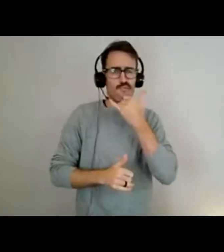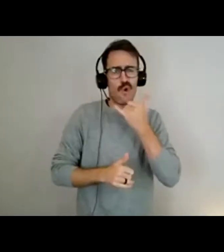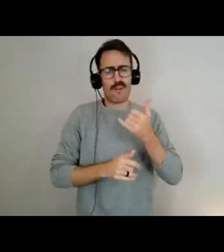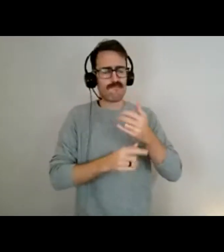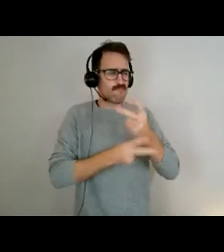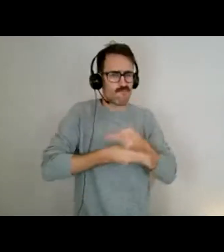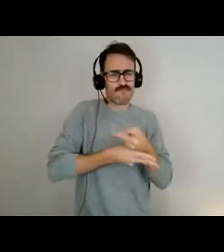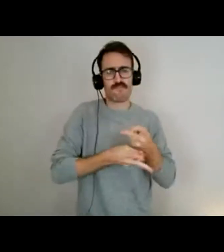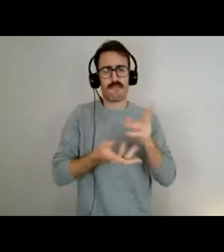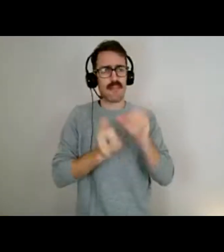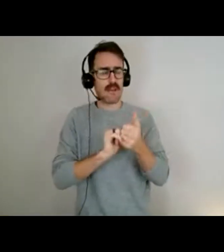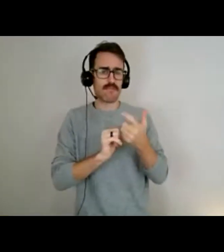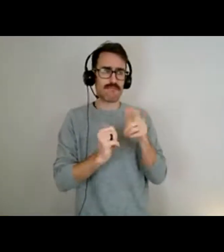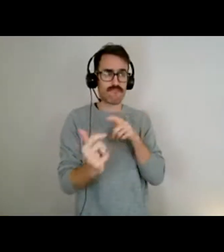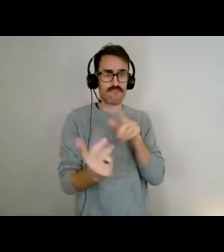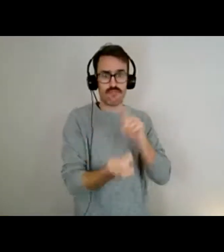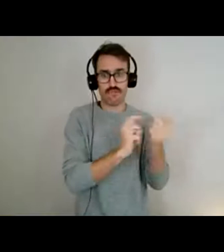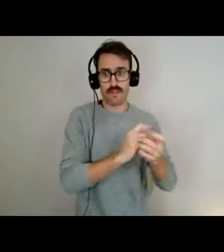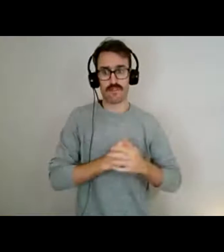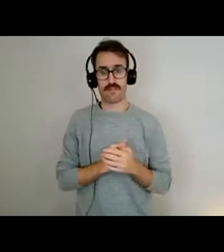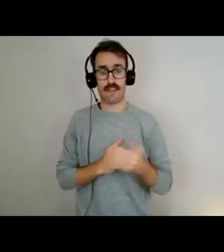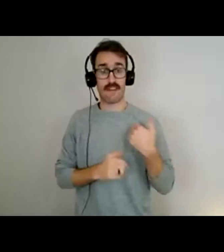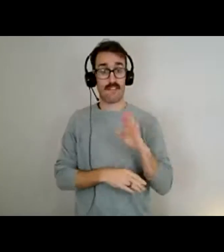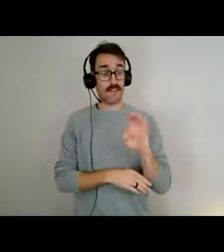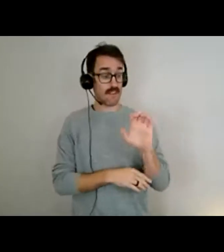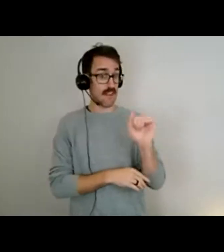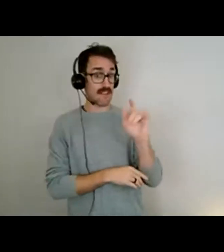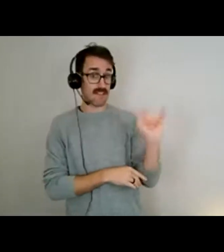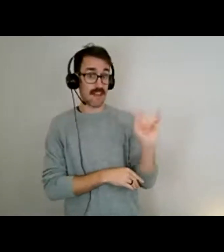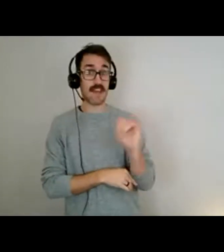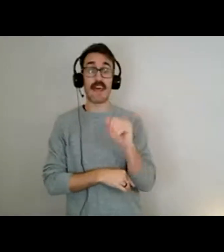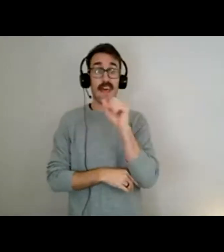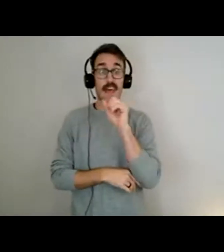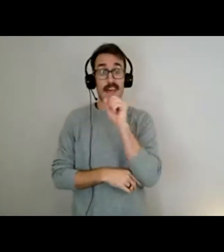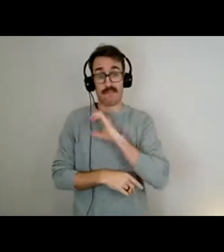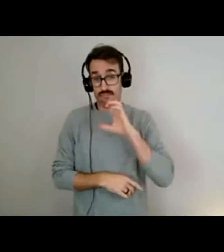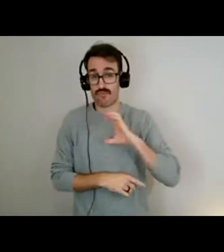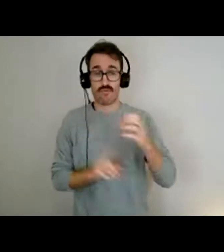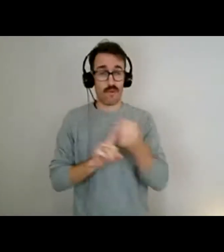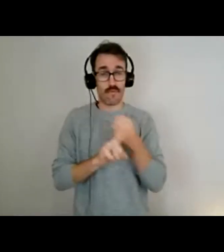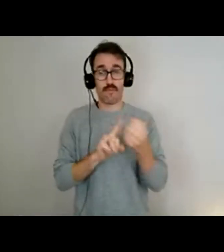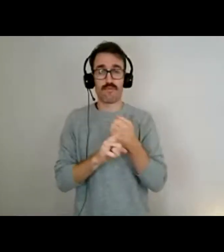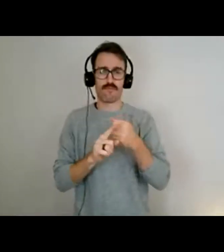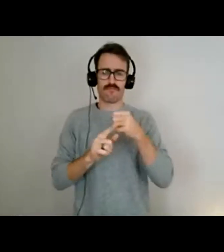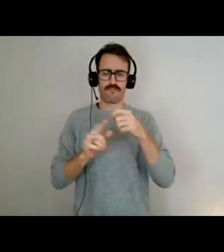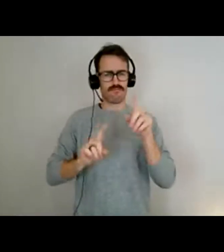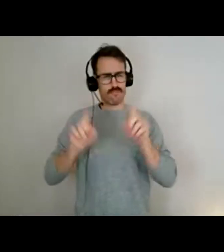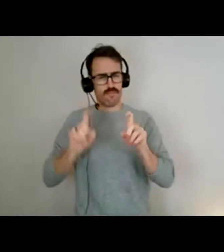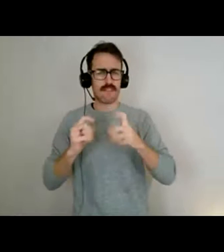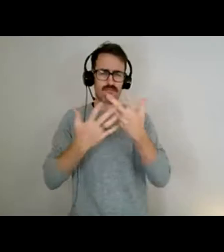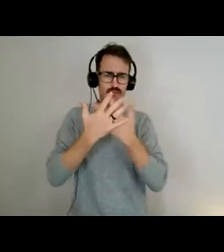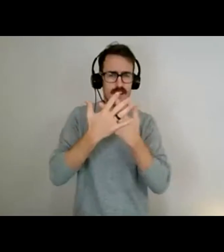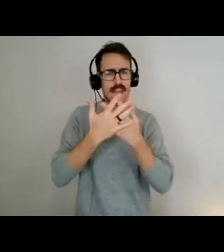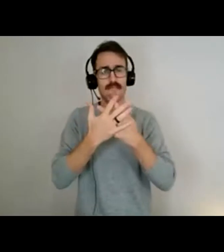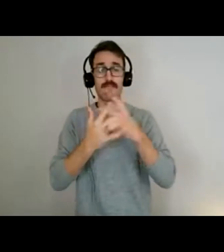Index, EASI, a validated tool internationally recognized for use in the ambulatory setting. One